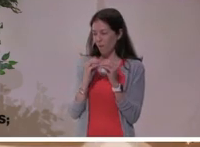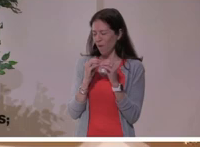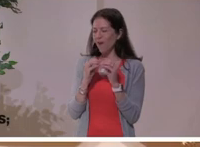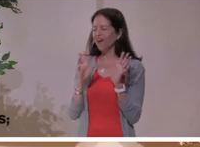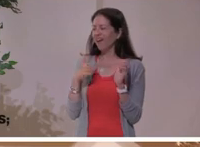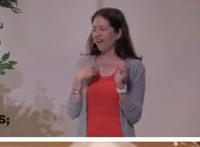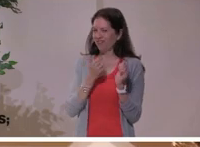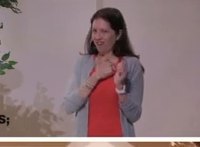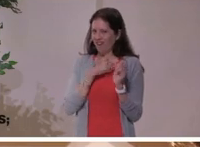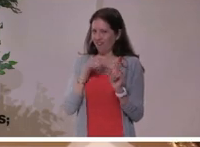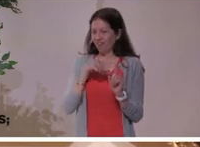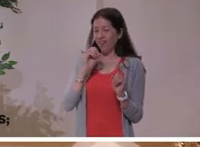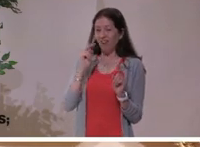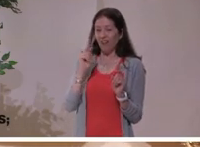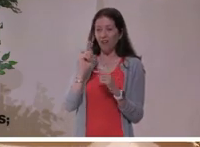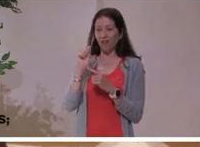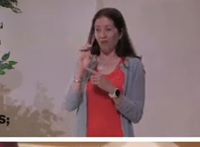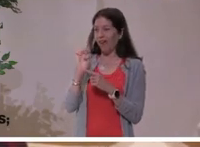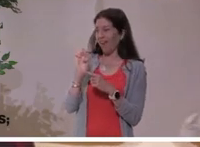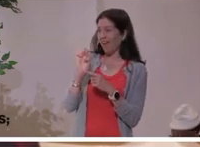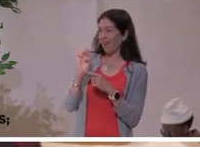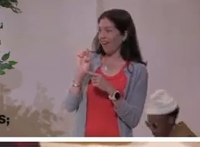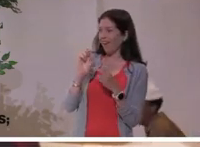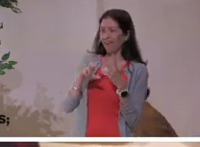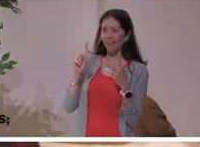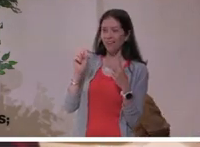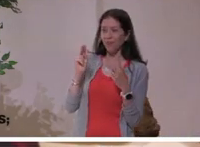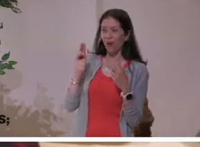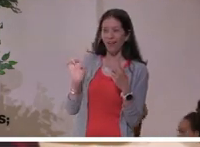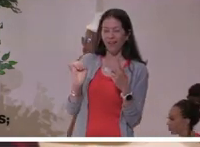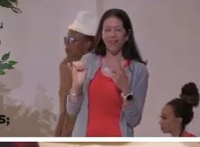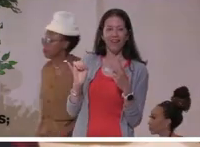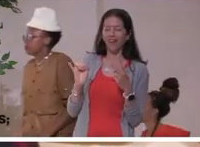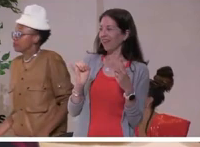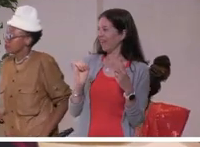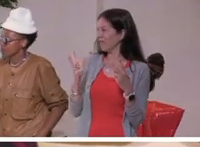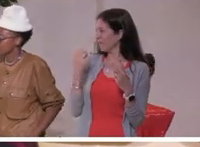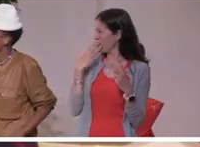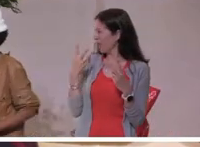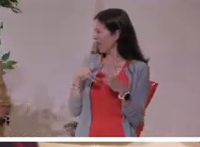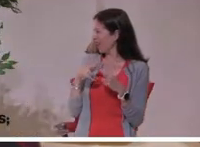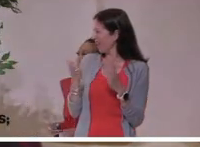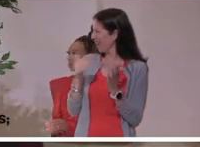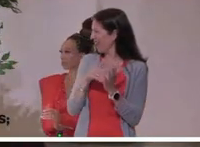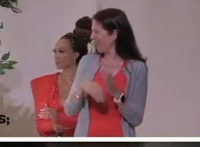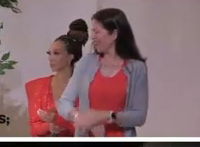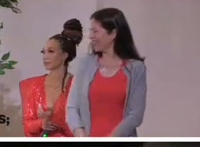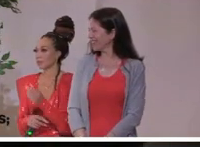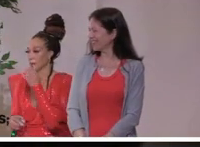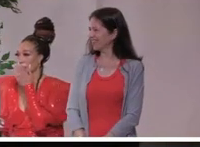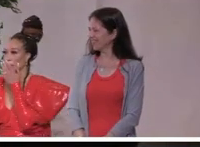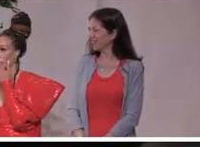God. We love this one. Andre, please get up here with you and Donnie. So we can move forward. Y'all know Andre come with some energy. Oh,